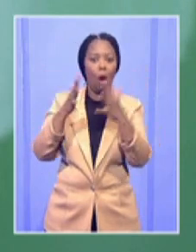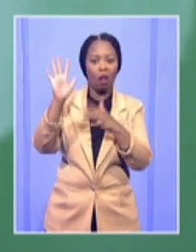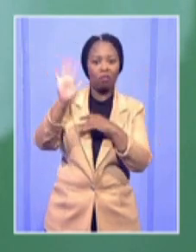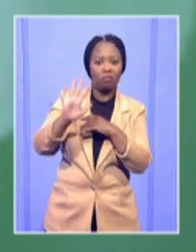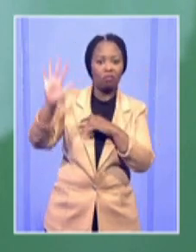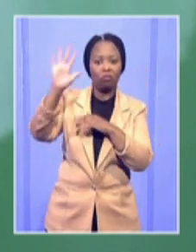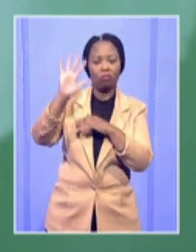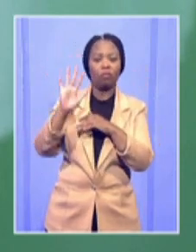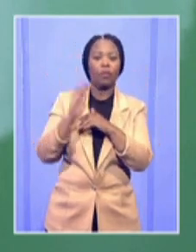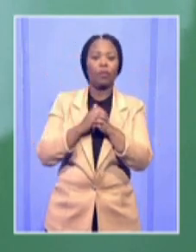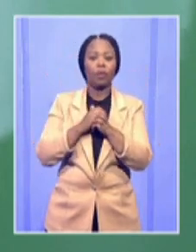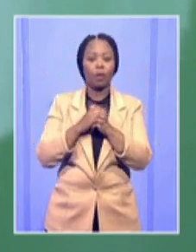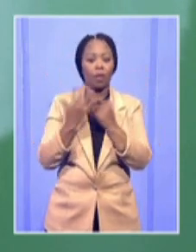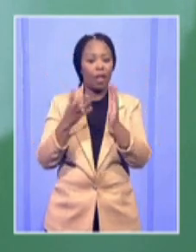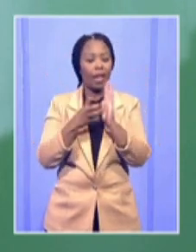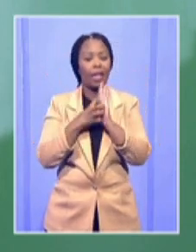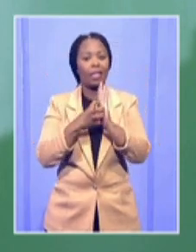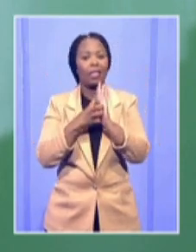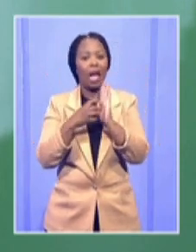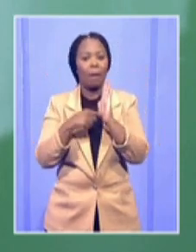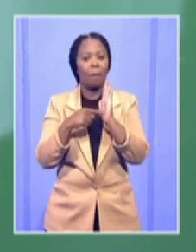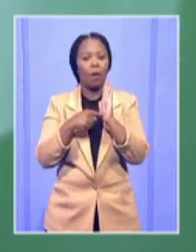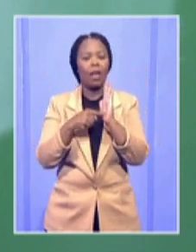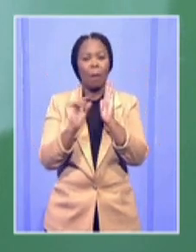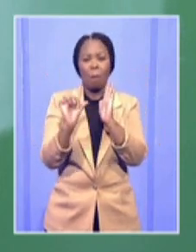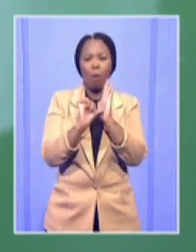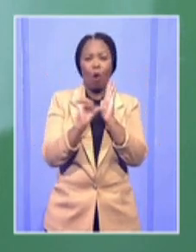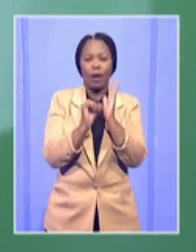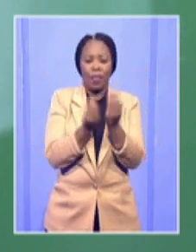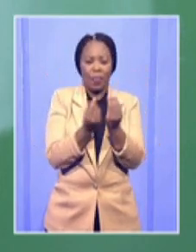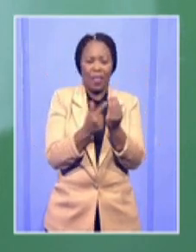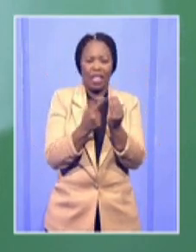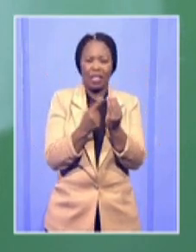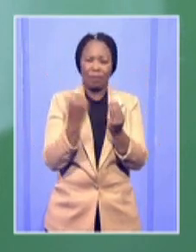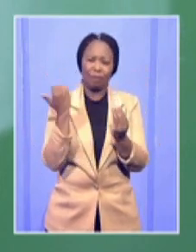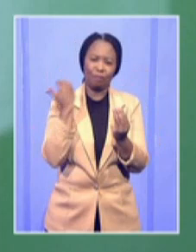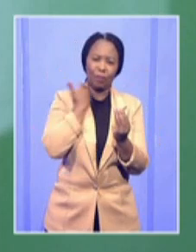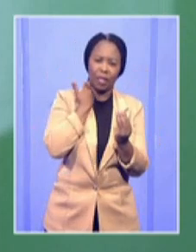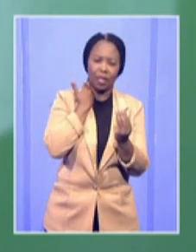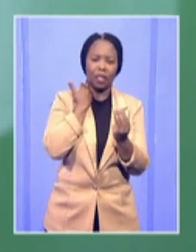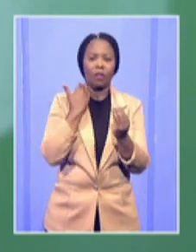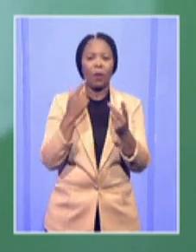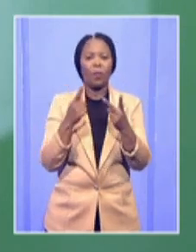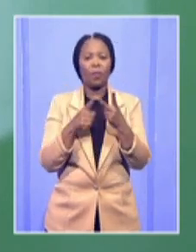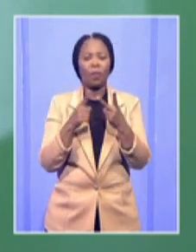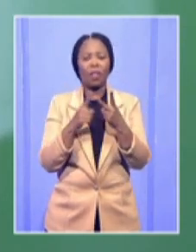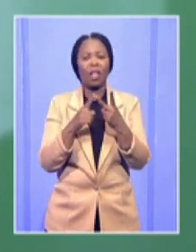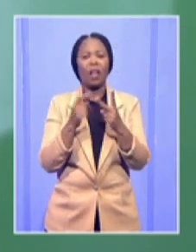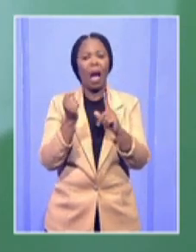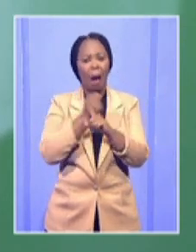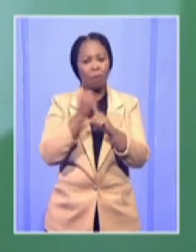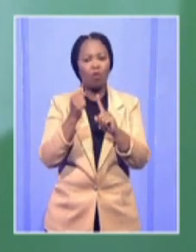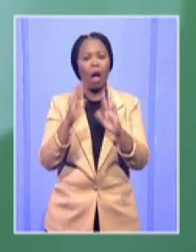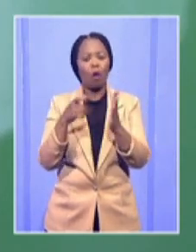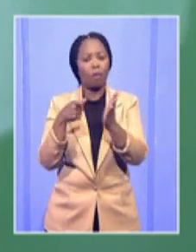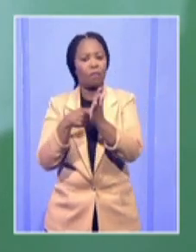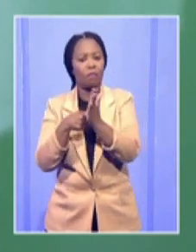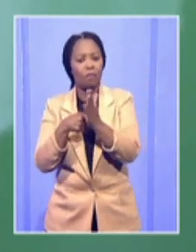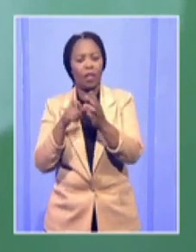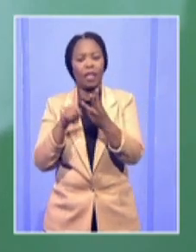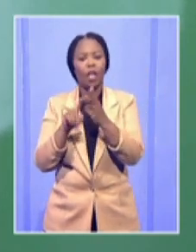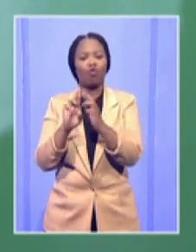Examples include overpricing of essential items, abuse of emergency procurement, looting of